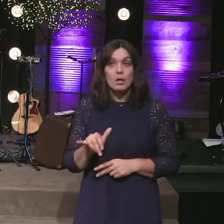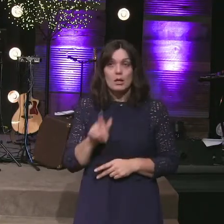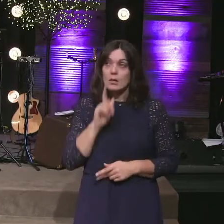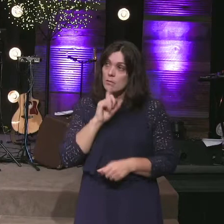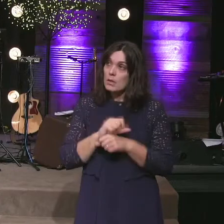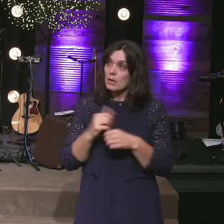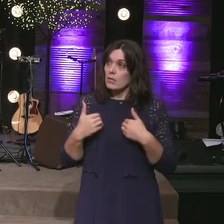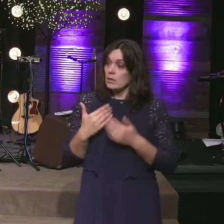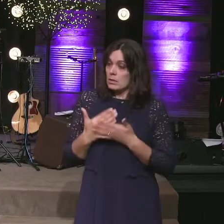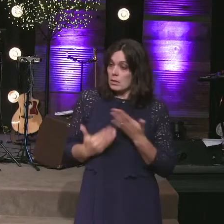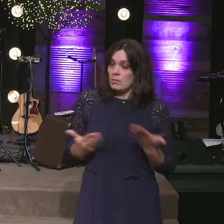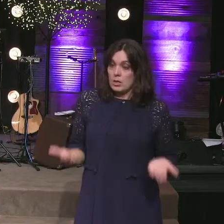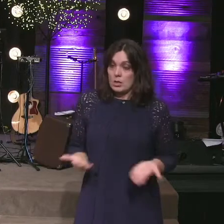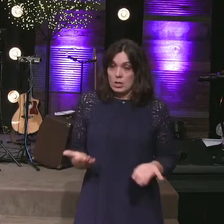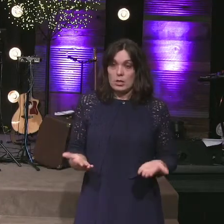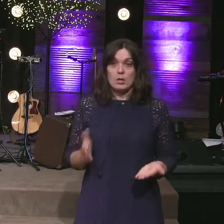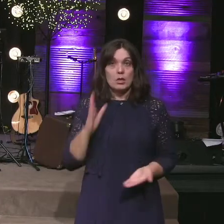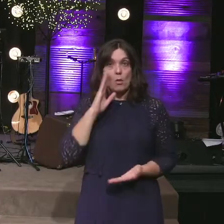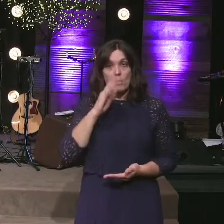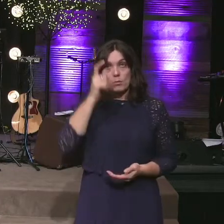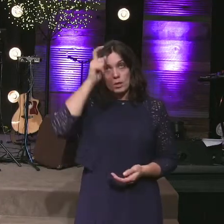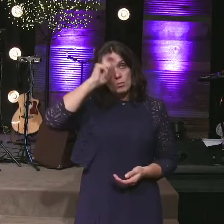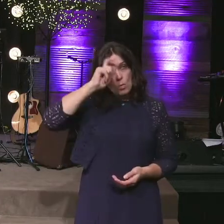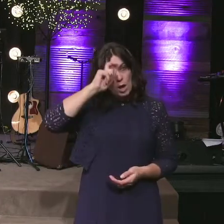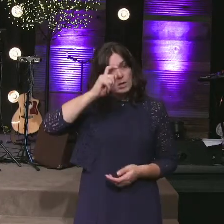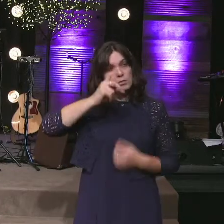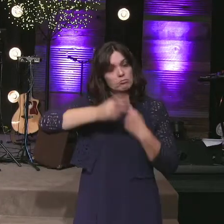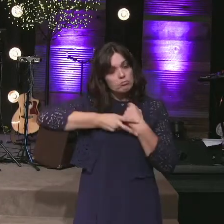that have been wise financial